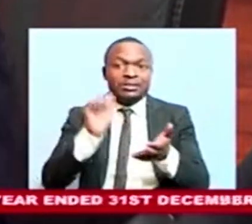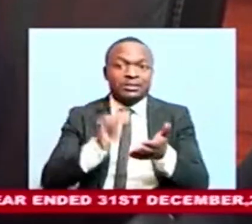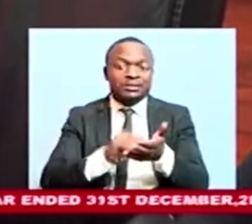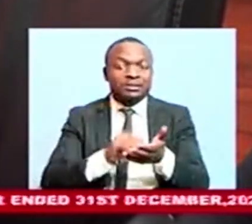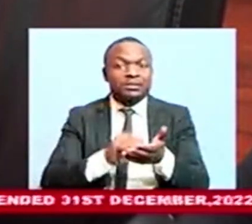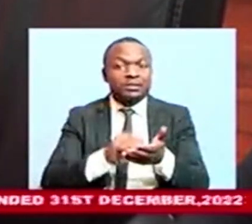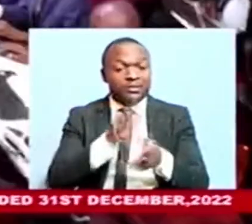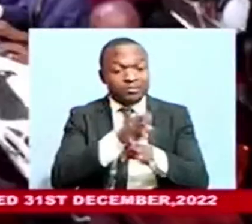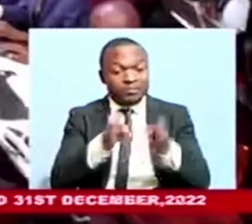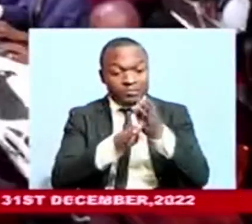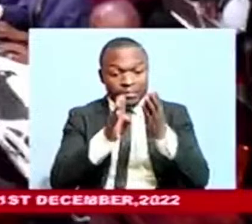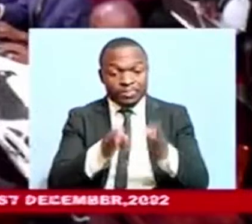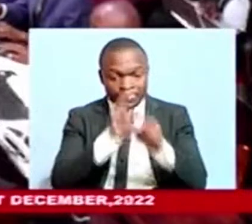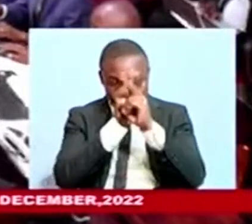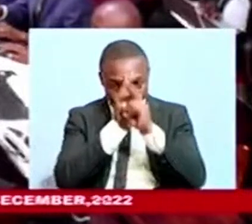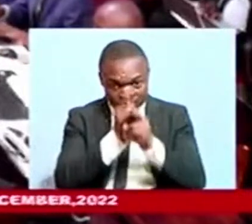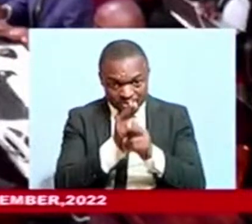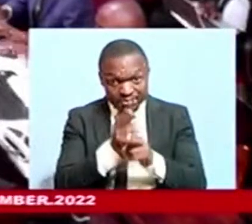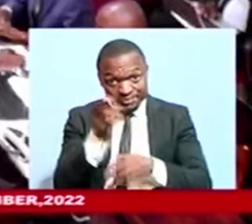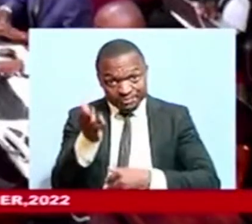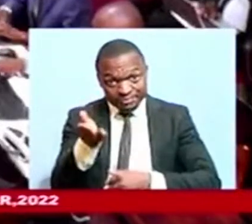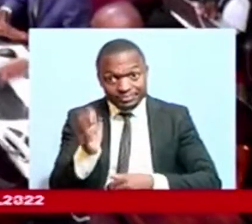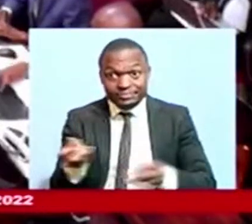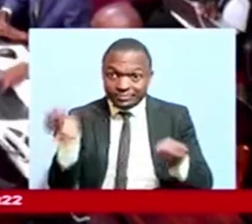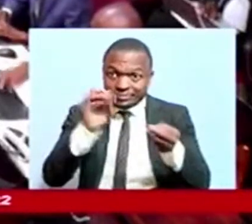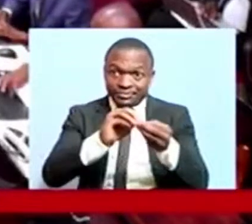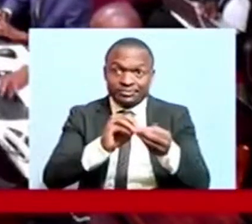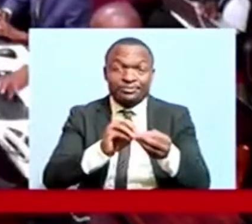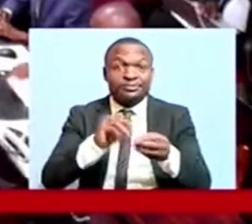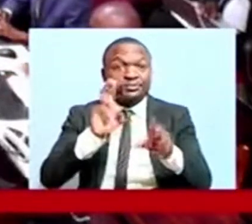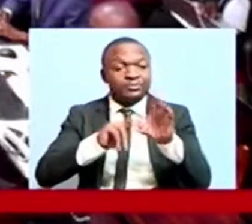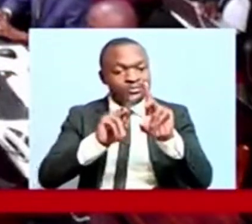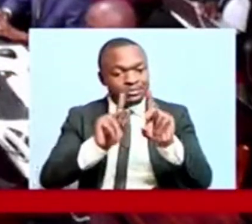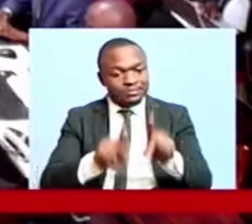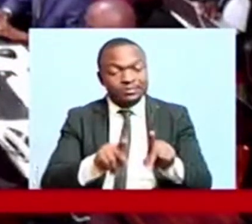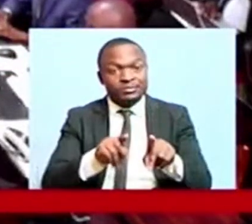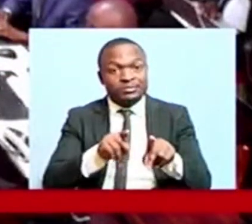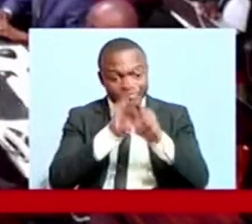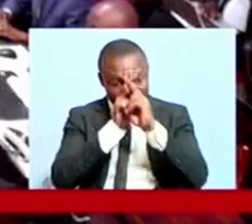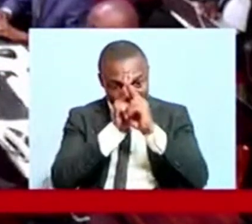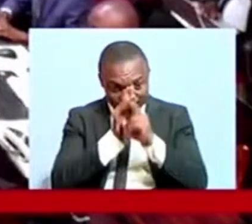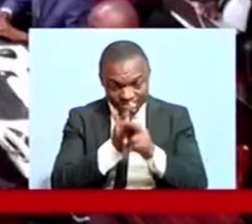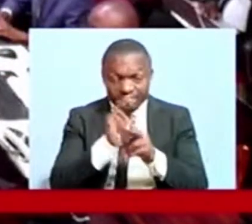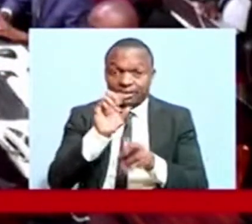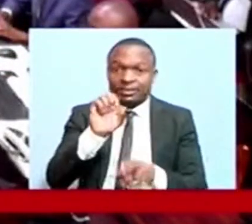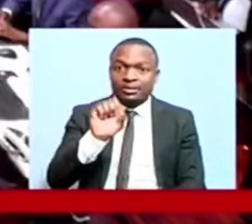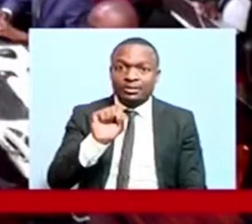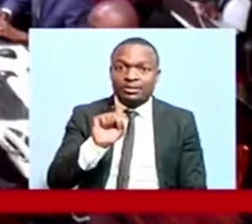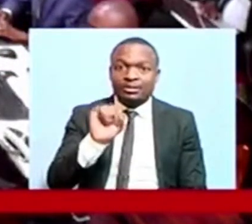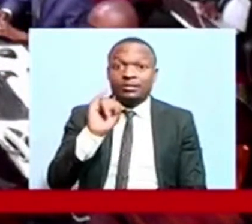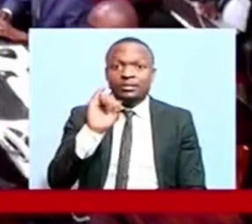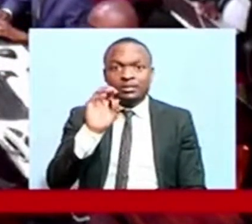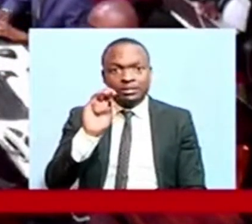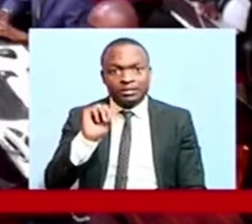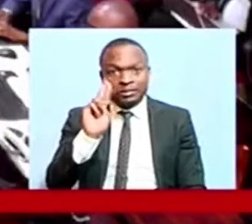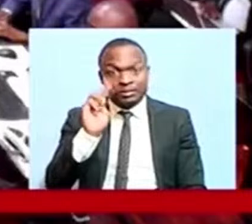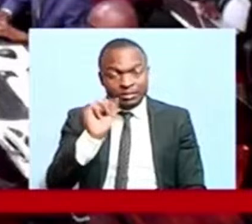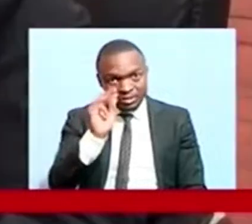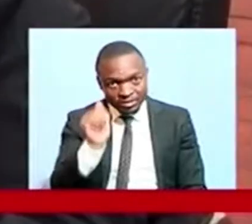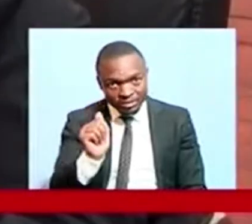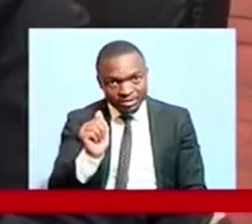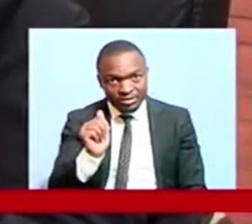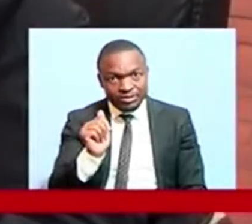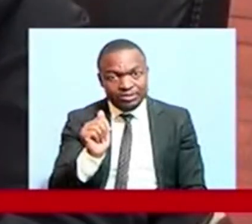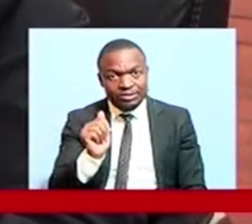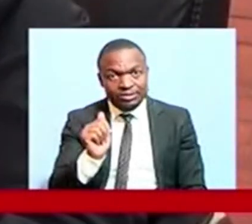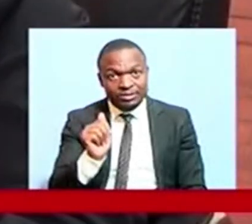some addition? Yes. Chair, just as Honorable Simumba has indicated, a full contract. Would like